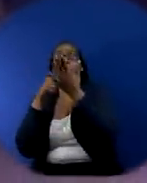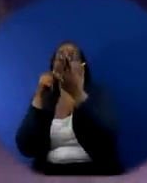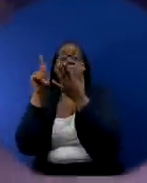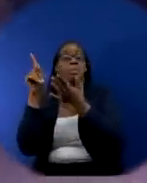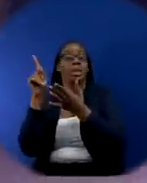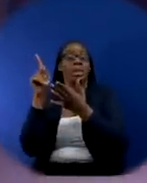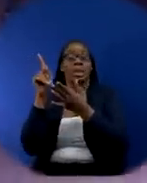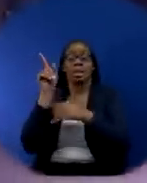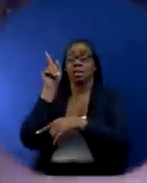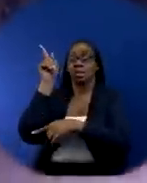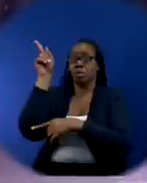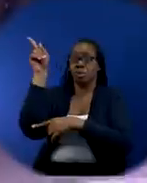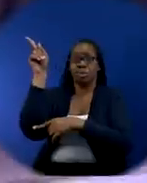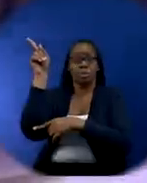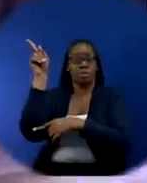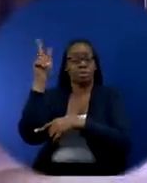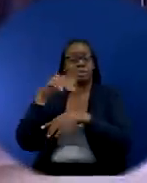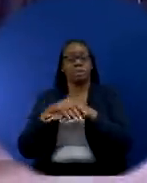never